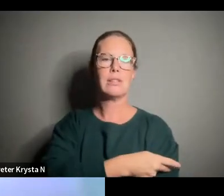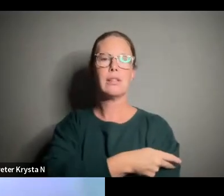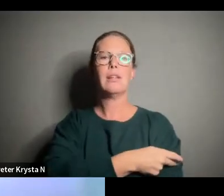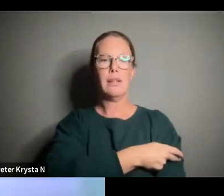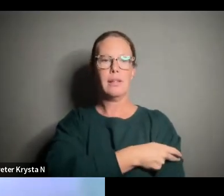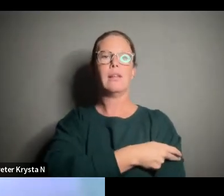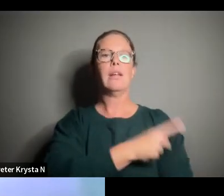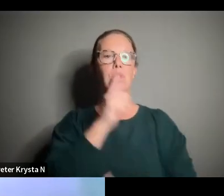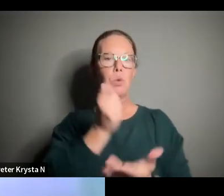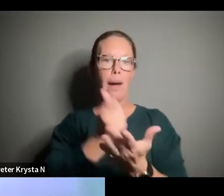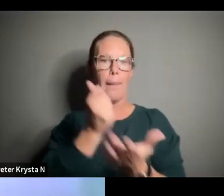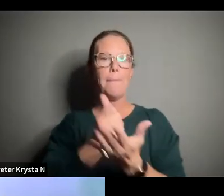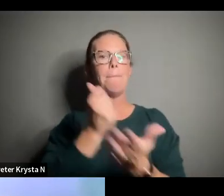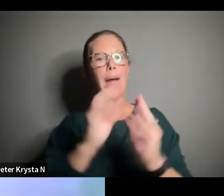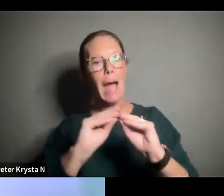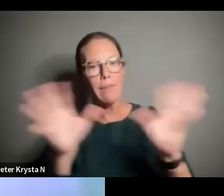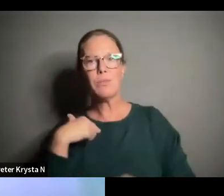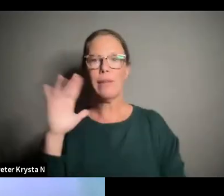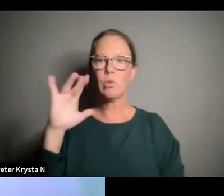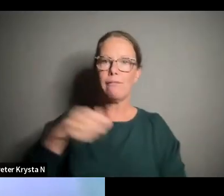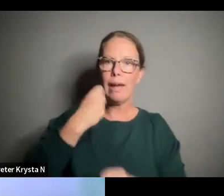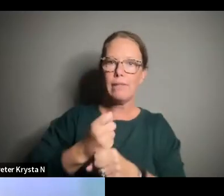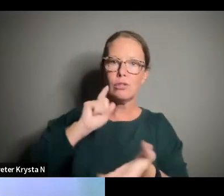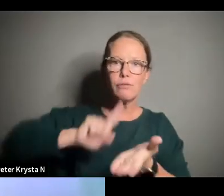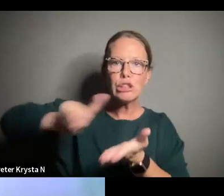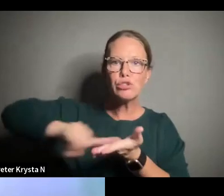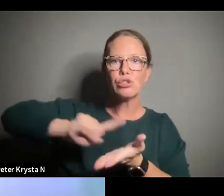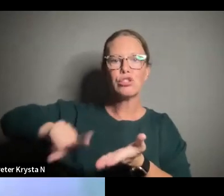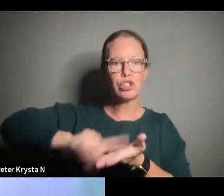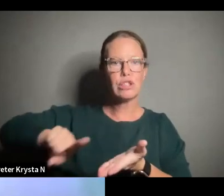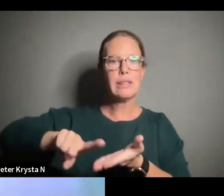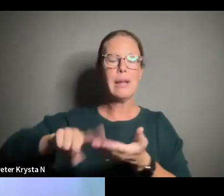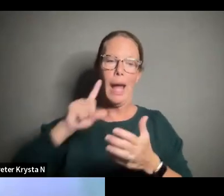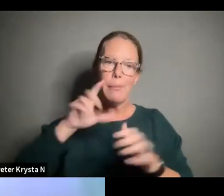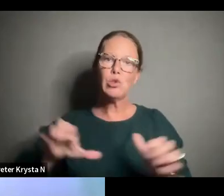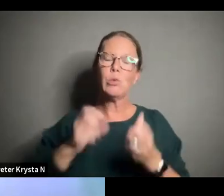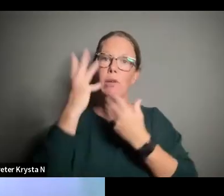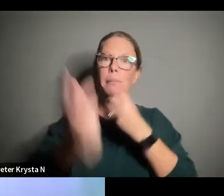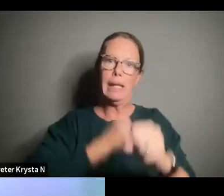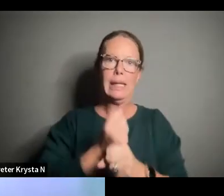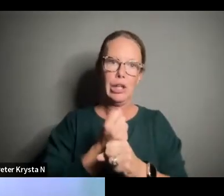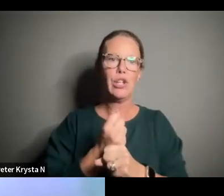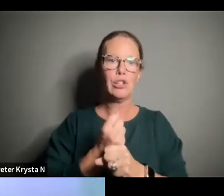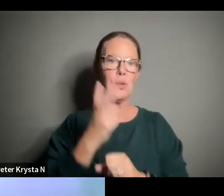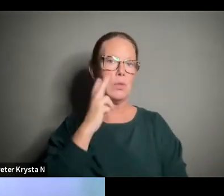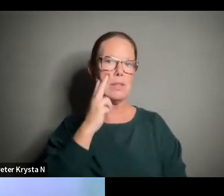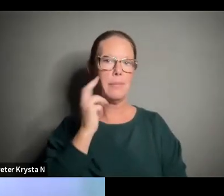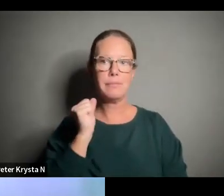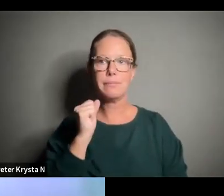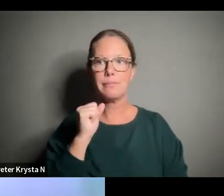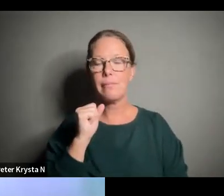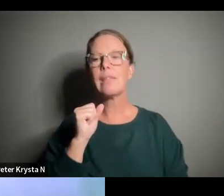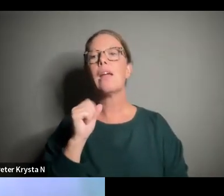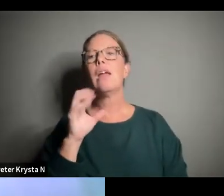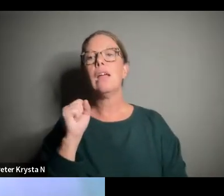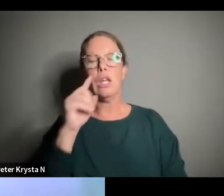it's obviously, I got another 25 years of research maybe. So I've been doing this for many years now. So we'll see. So we're